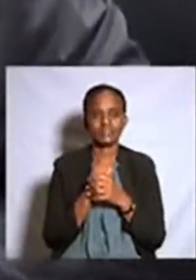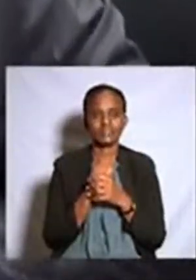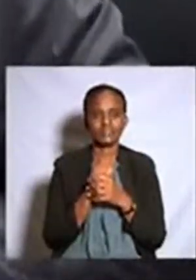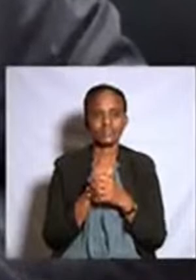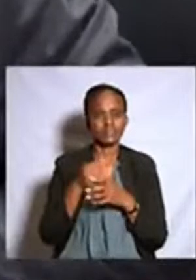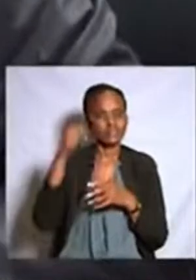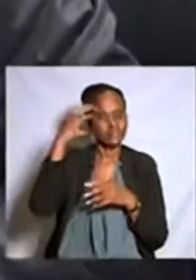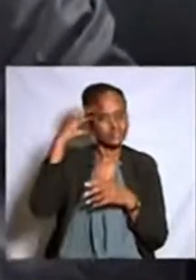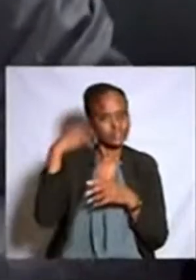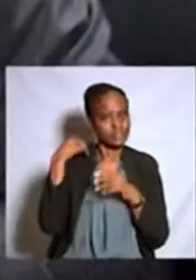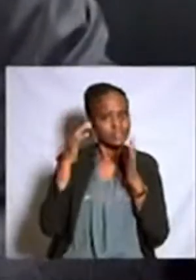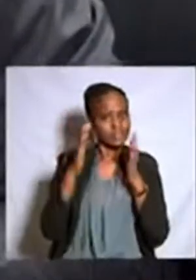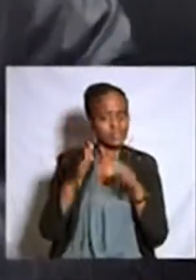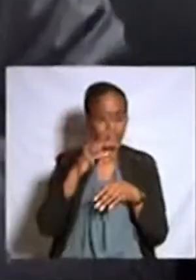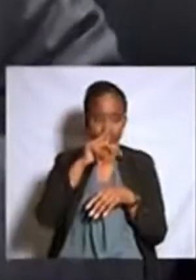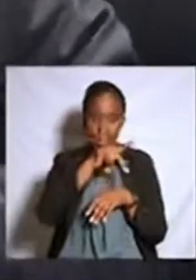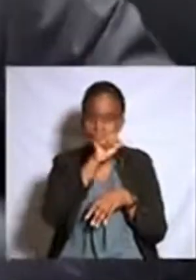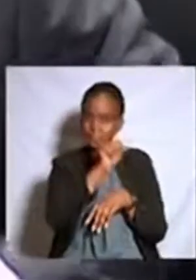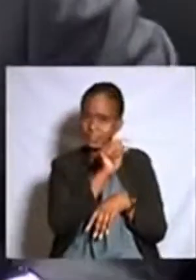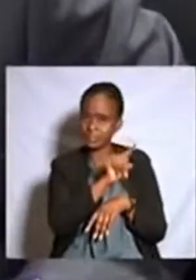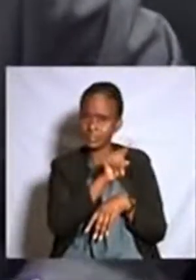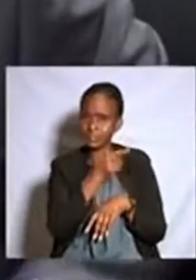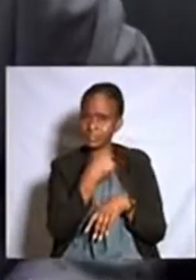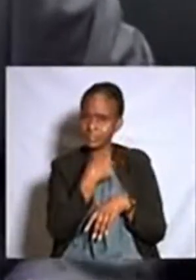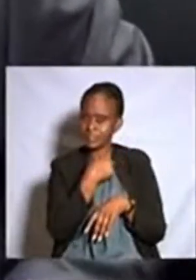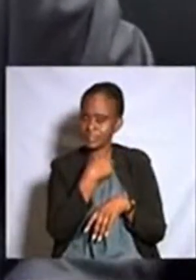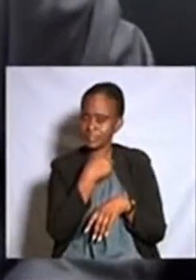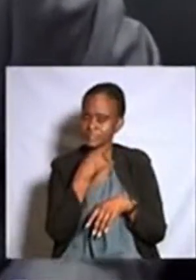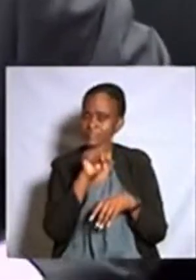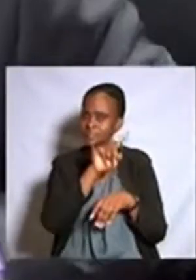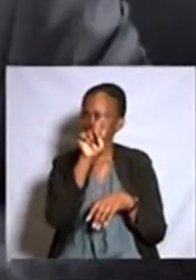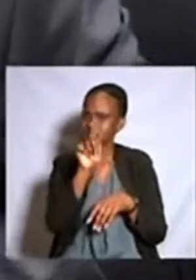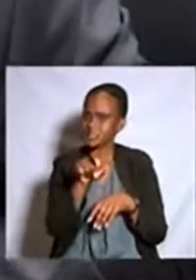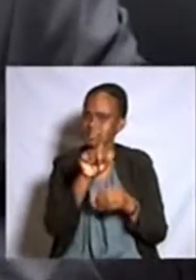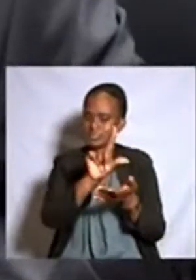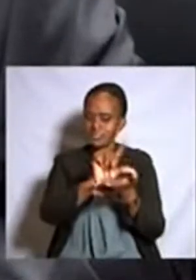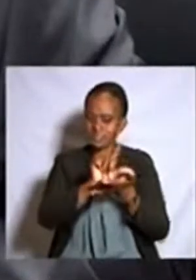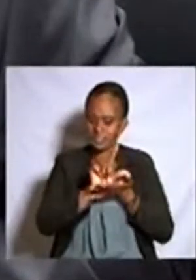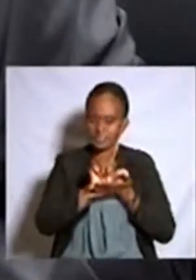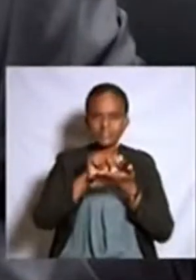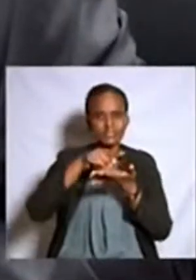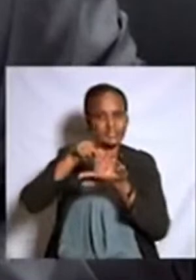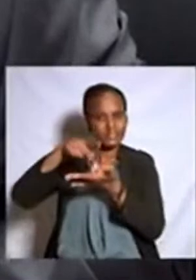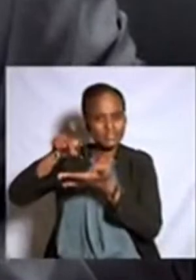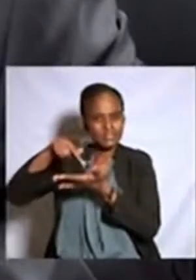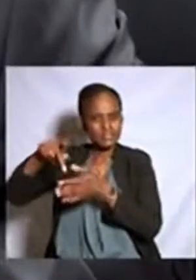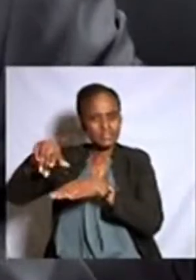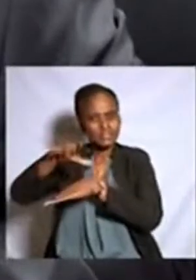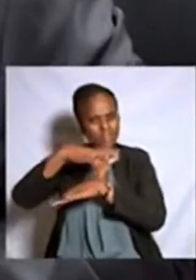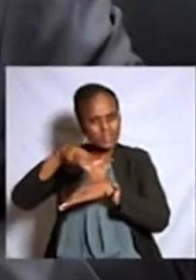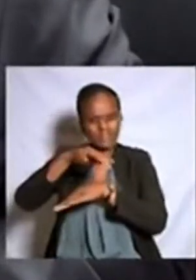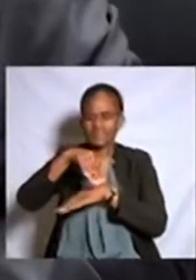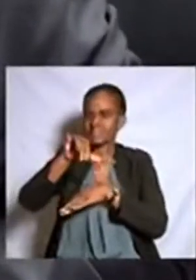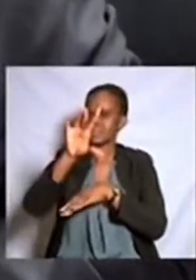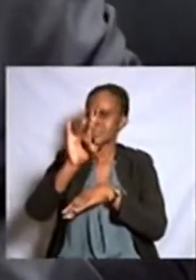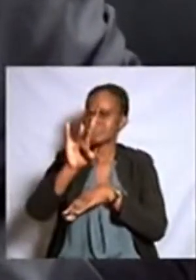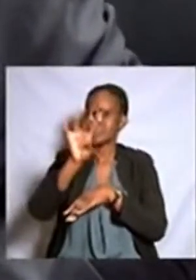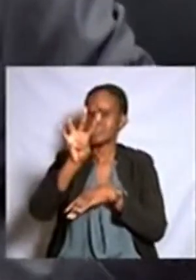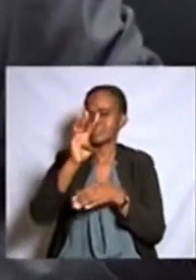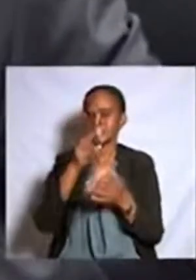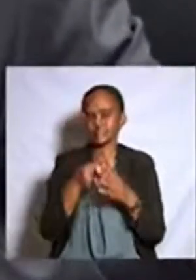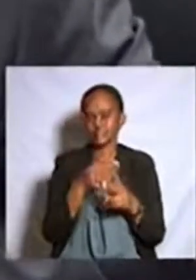Controlling Officer, my query is on loan repayments exceeding 84 months.